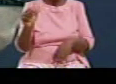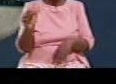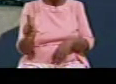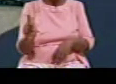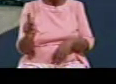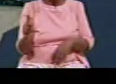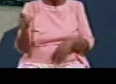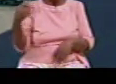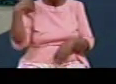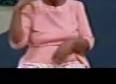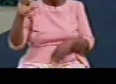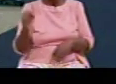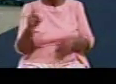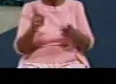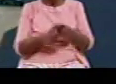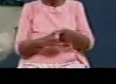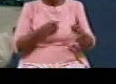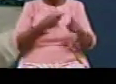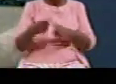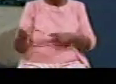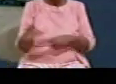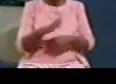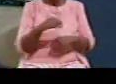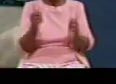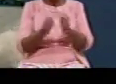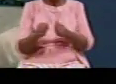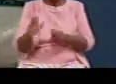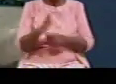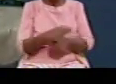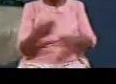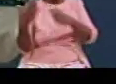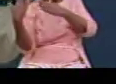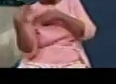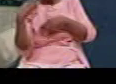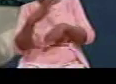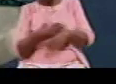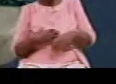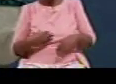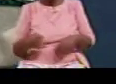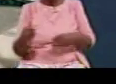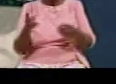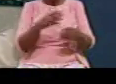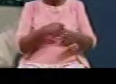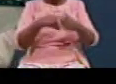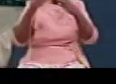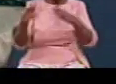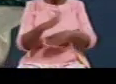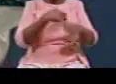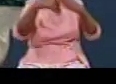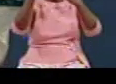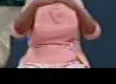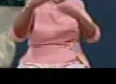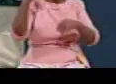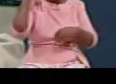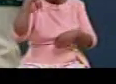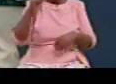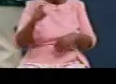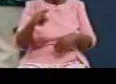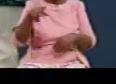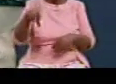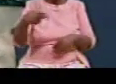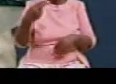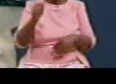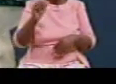them with their bodies and build for Pharaoh treasure cities,